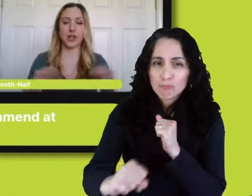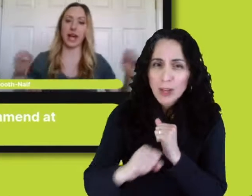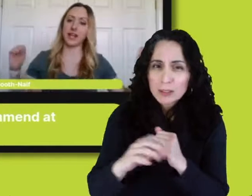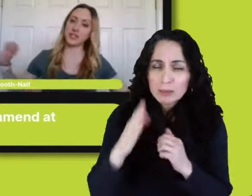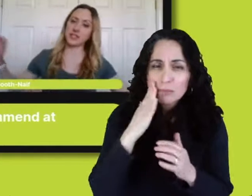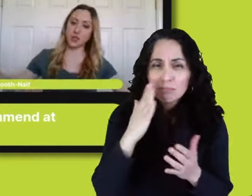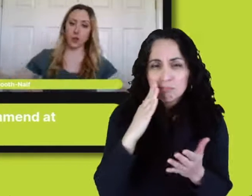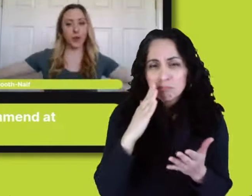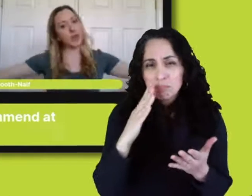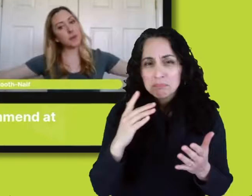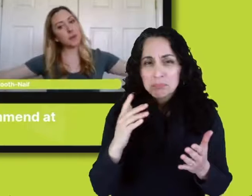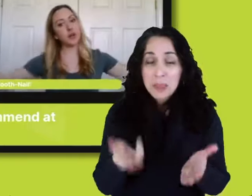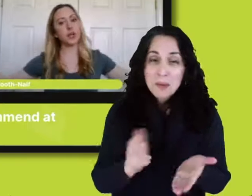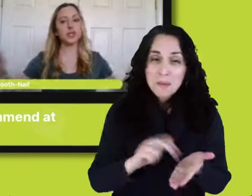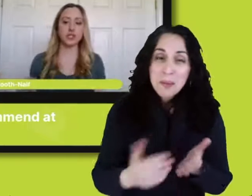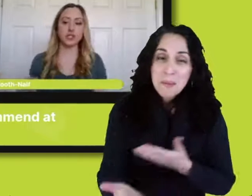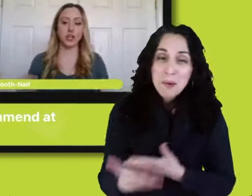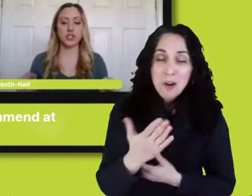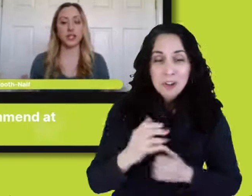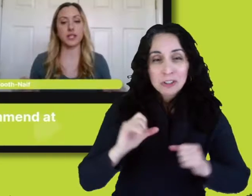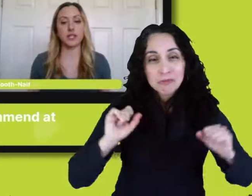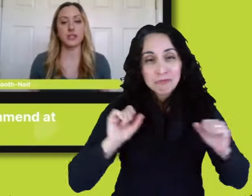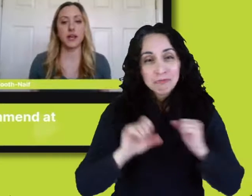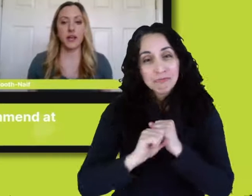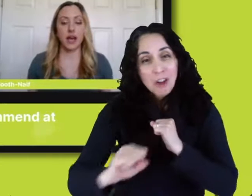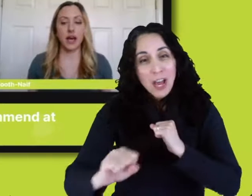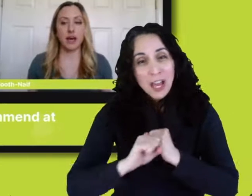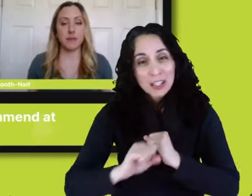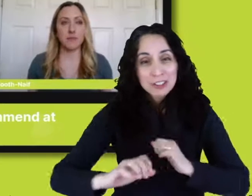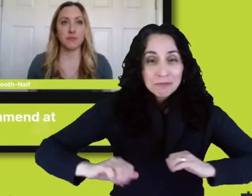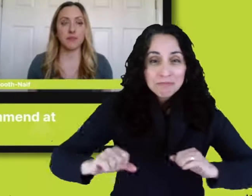and, kind of just, wake up in the morning, do your stretches,